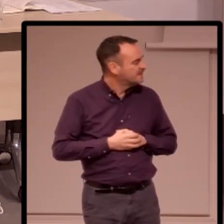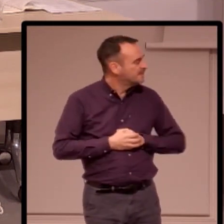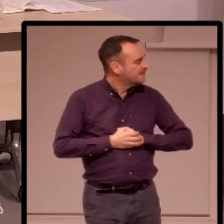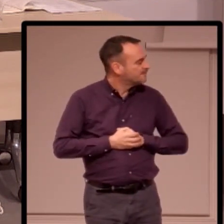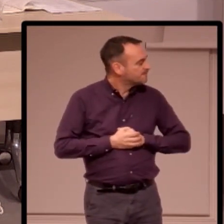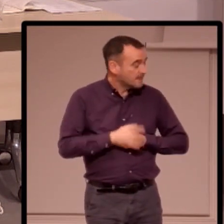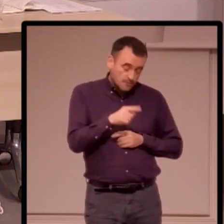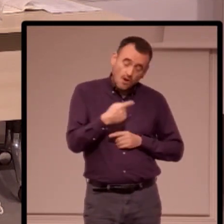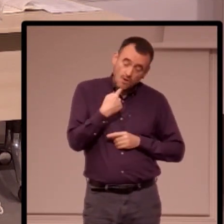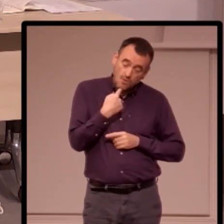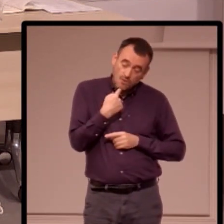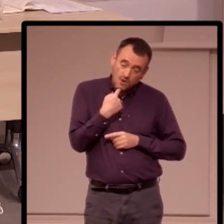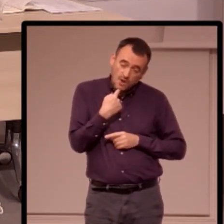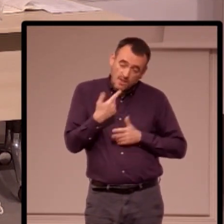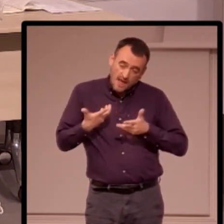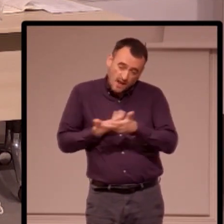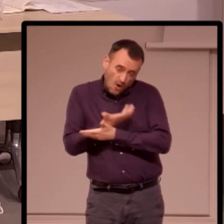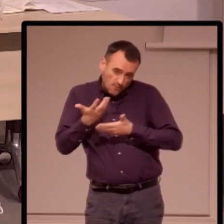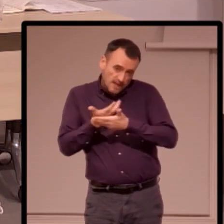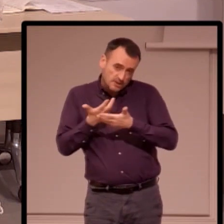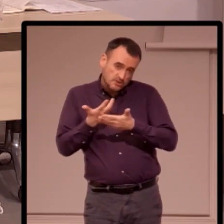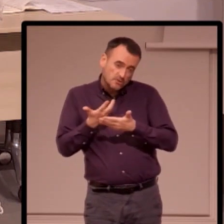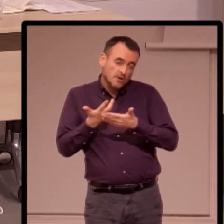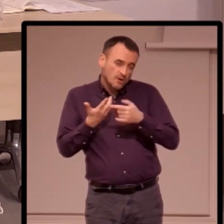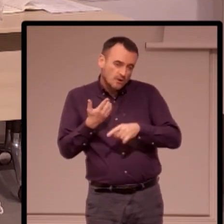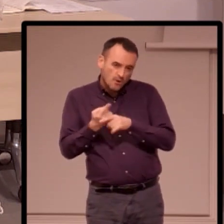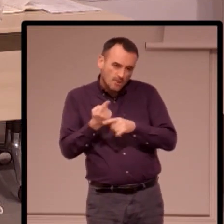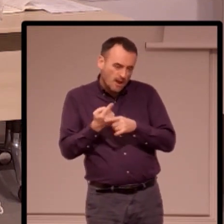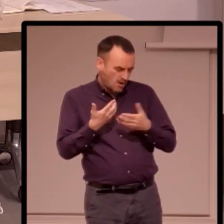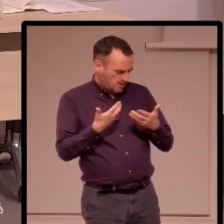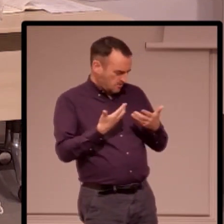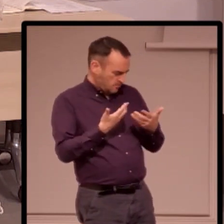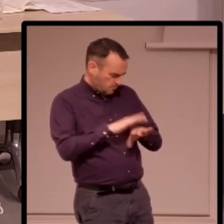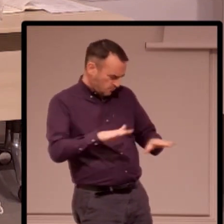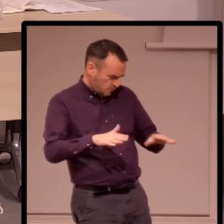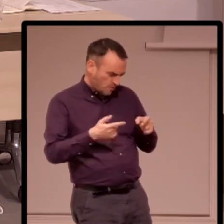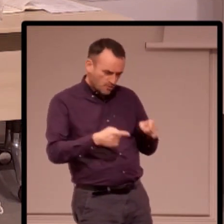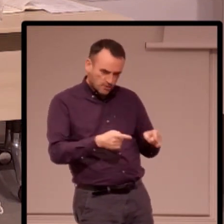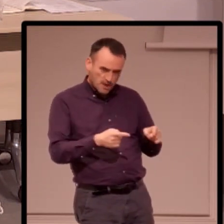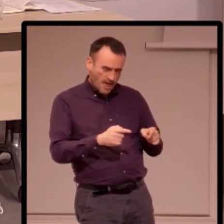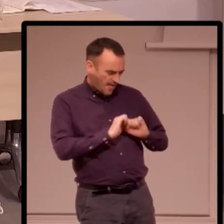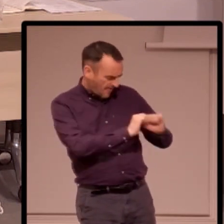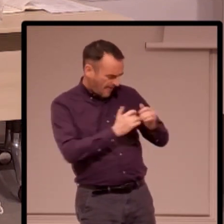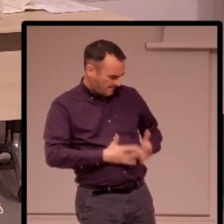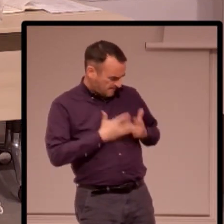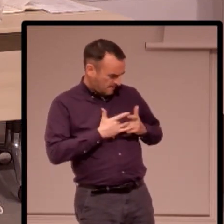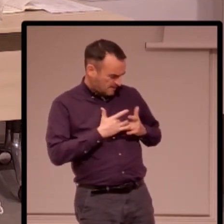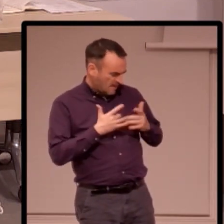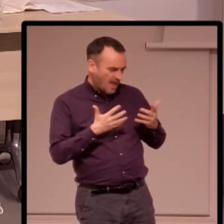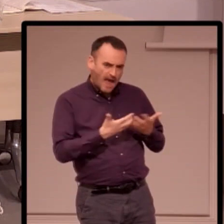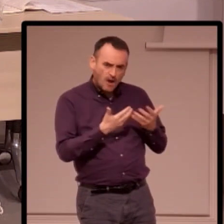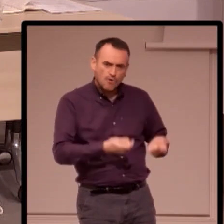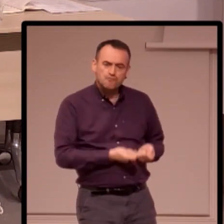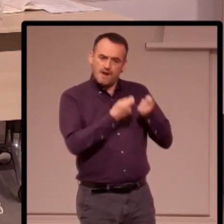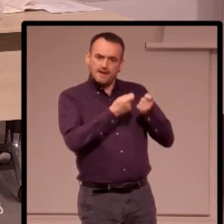lot really in that conversation around how we elevate the inclusion of the children and young people's voice. And I think over